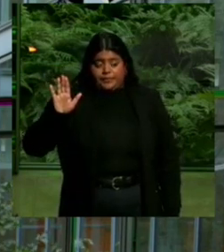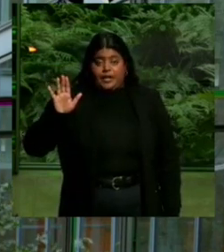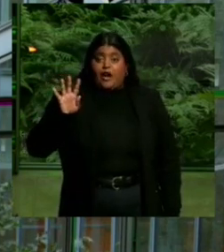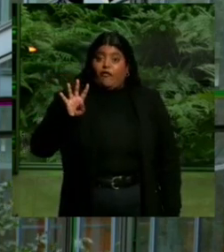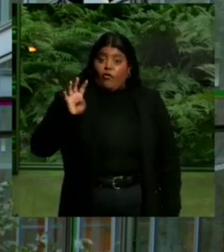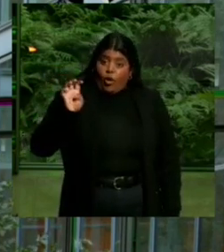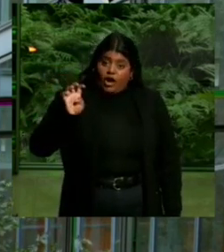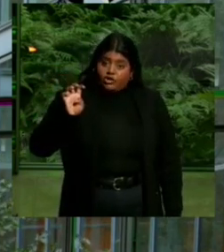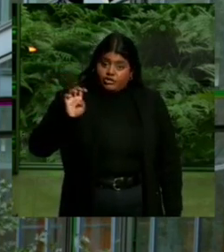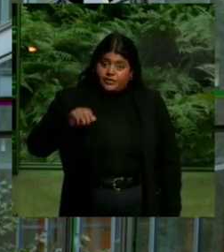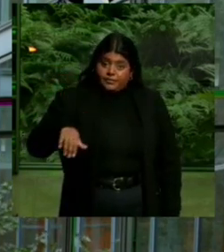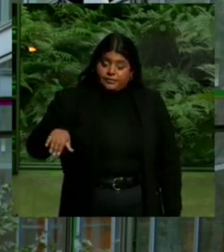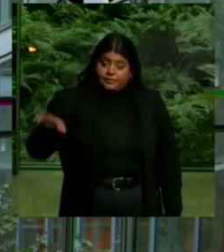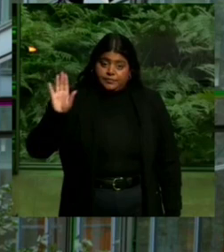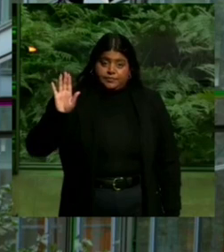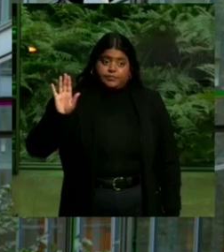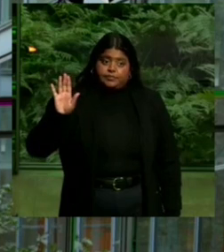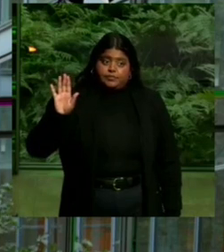400.